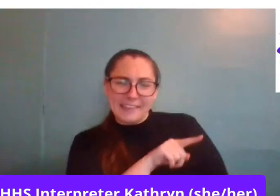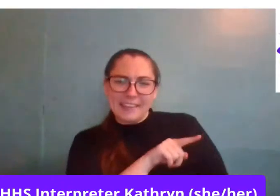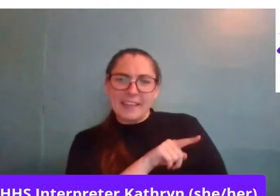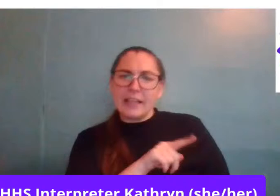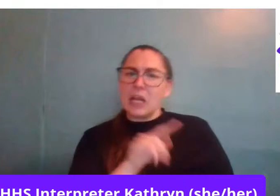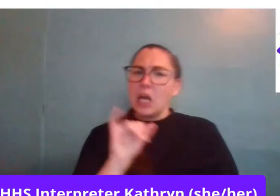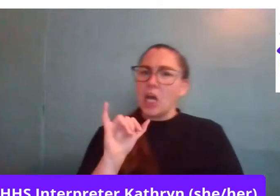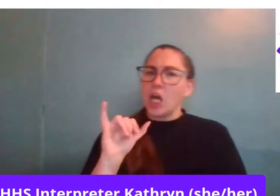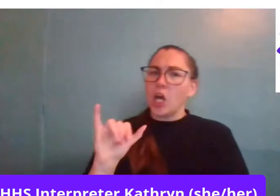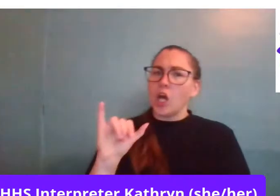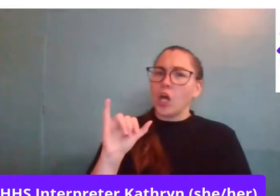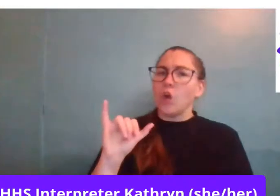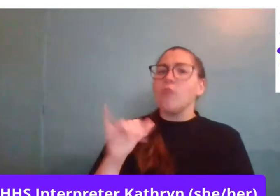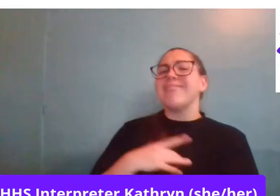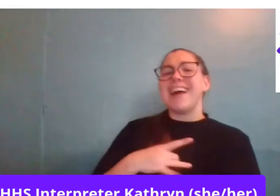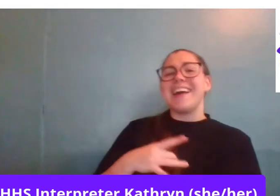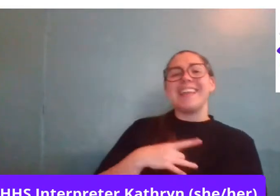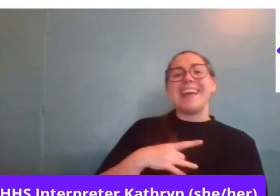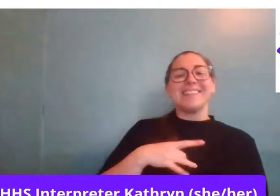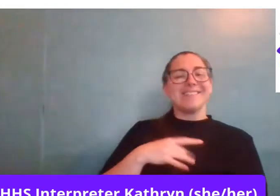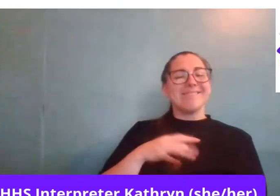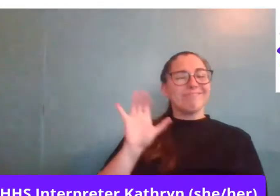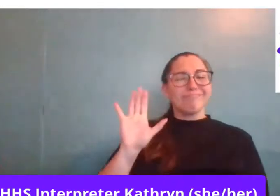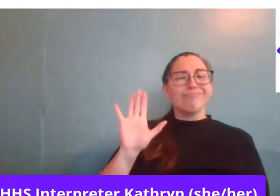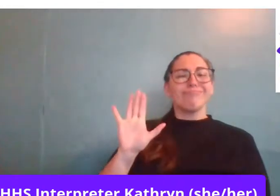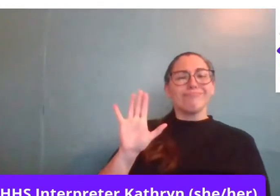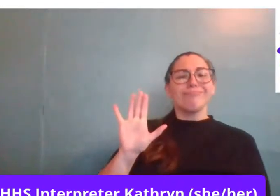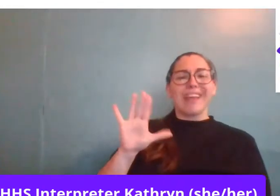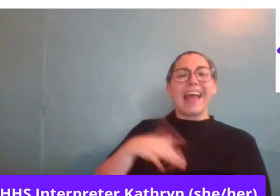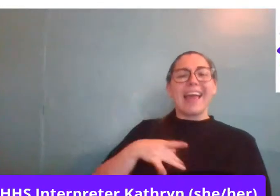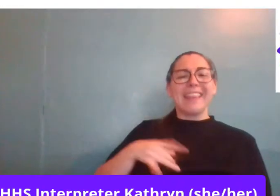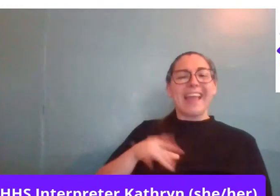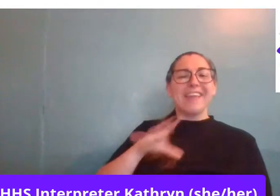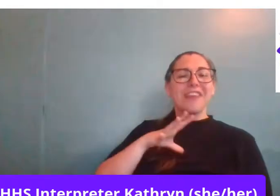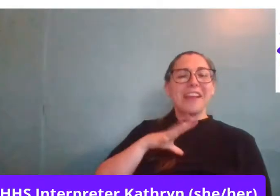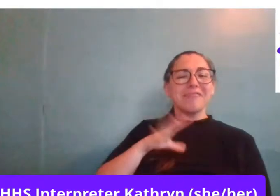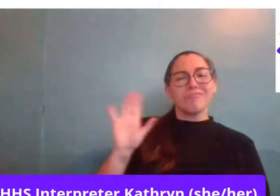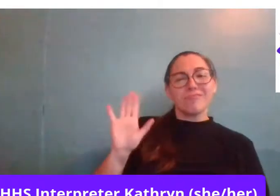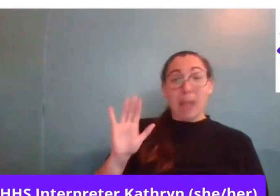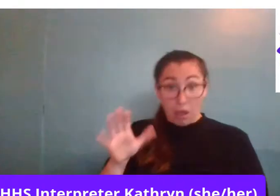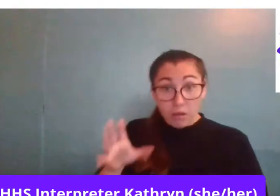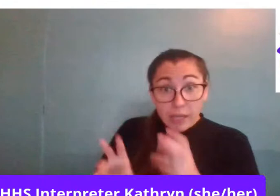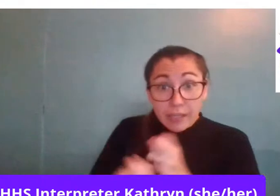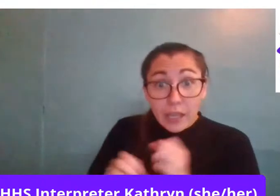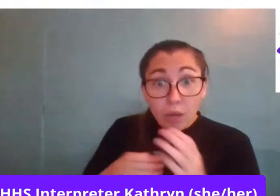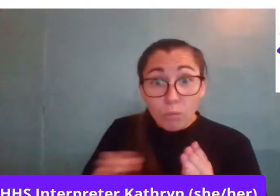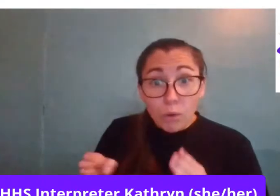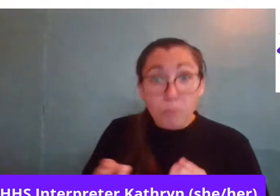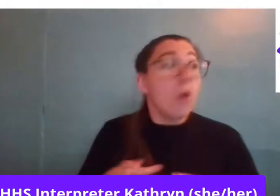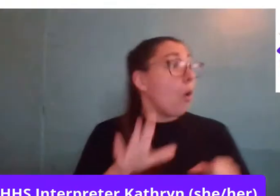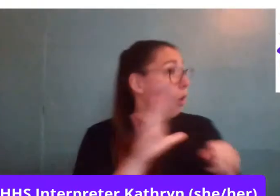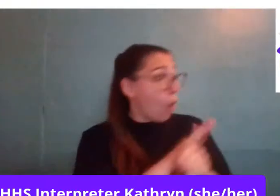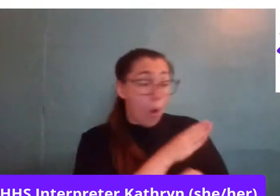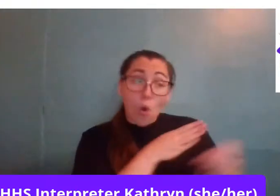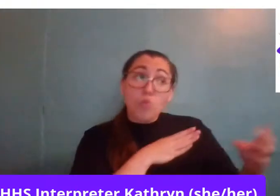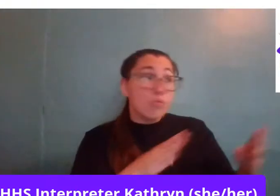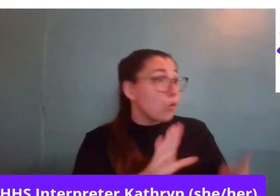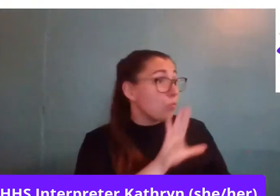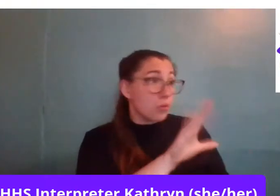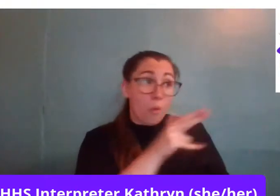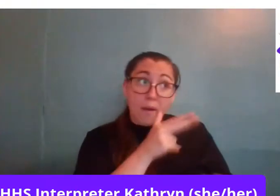oh, well, I like that kind. Yeah, okay, that's fine. That's fine. I get a room. I said, you get a whole room that has your name on